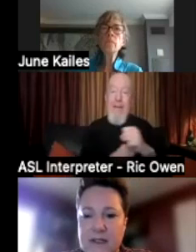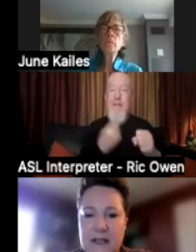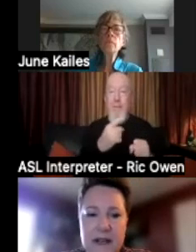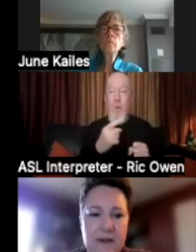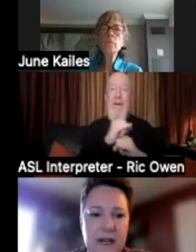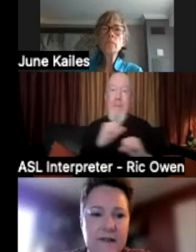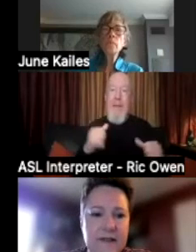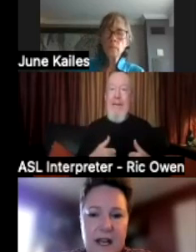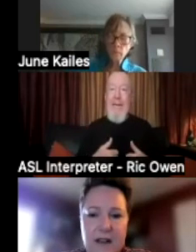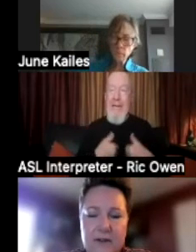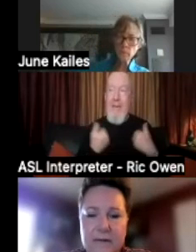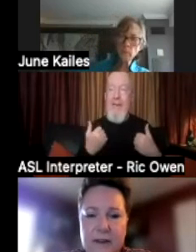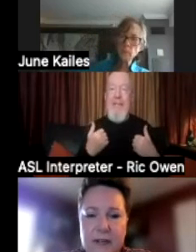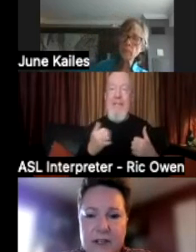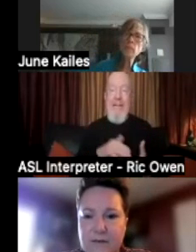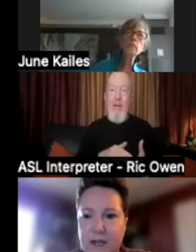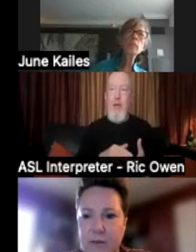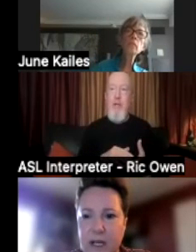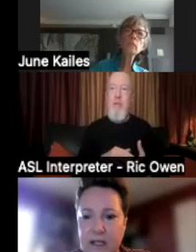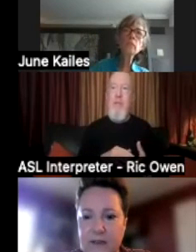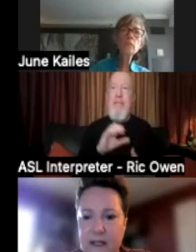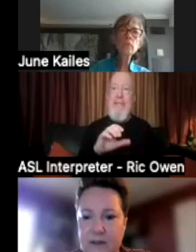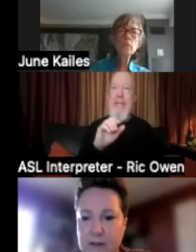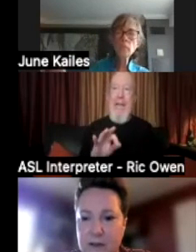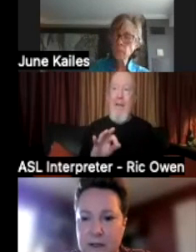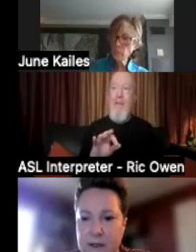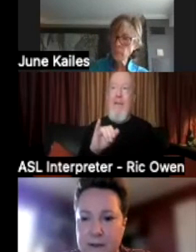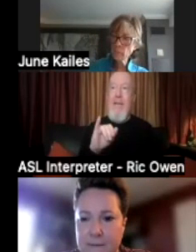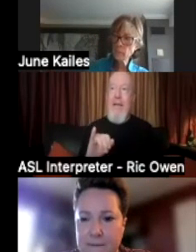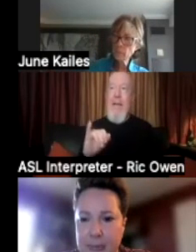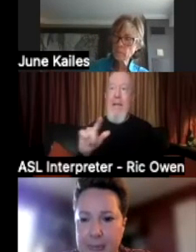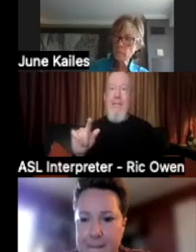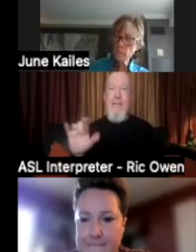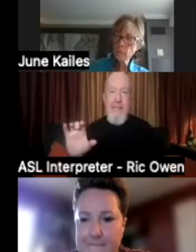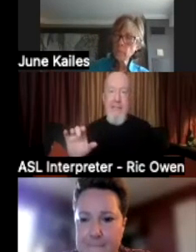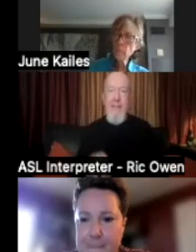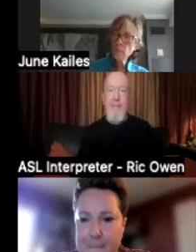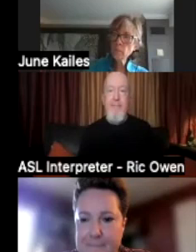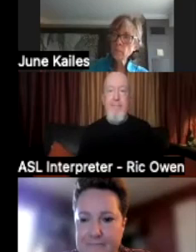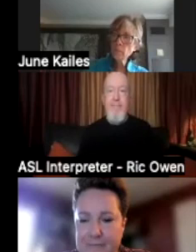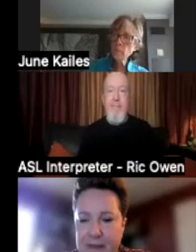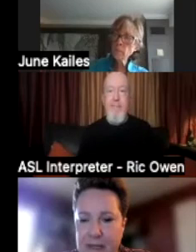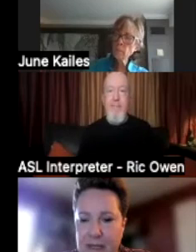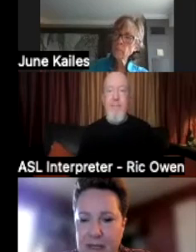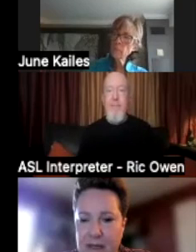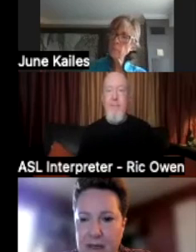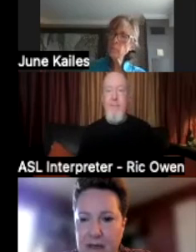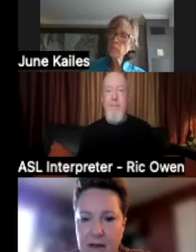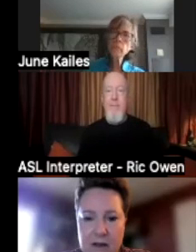Centers, CFILC, California Foundation for Independent Living Centers.